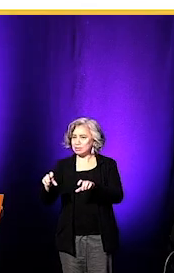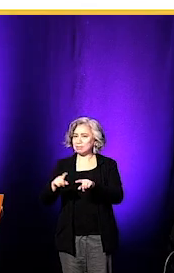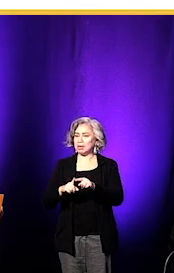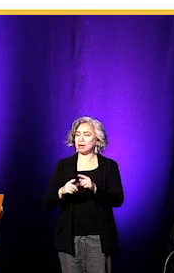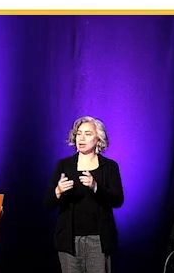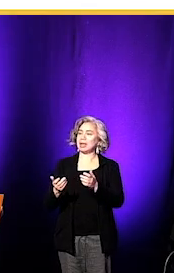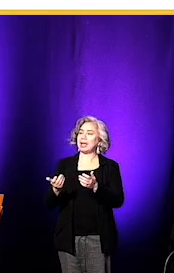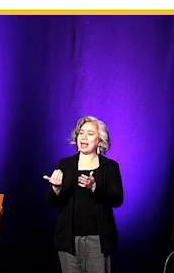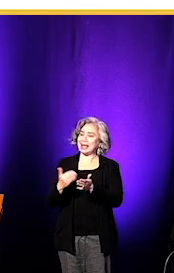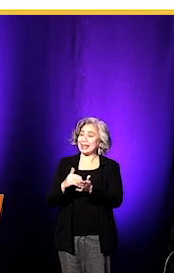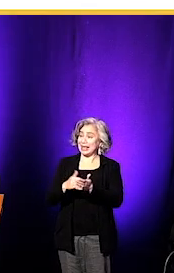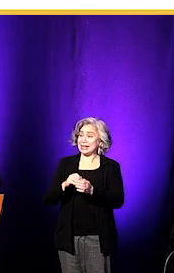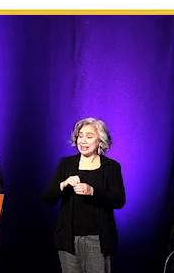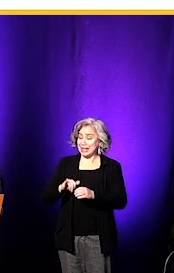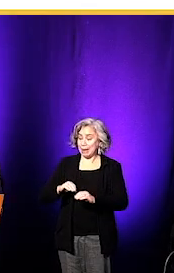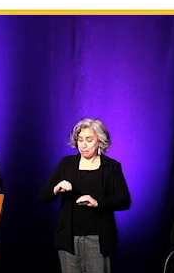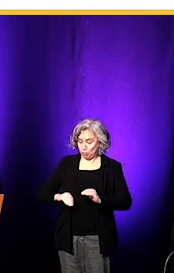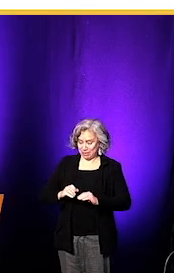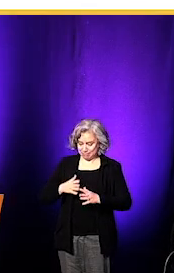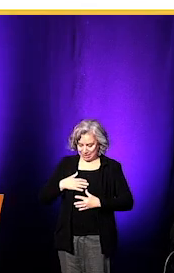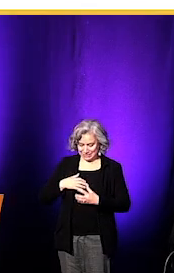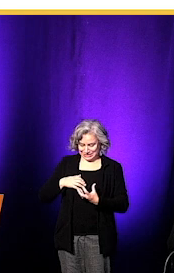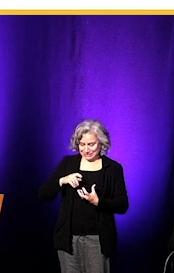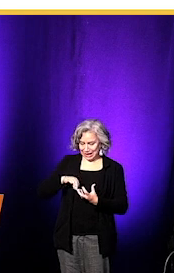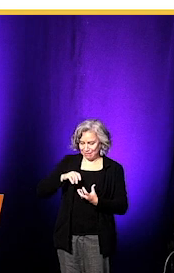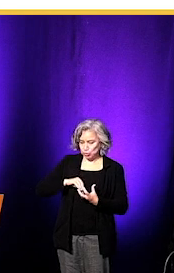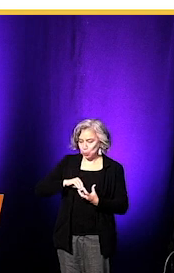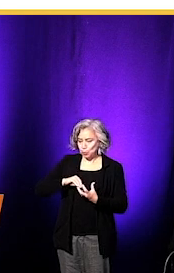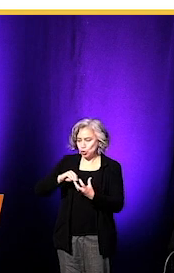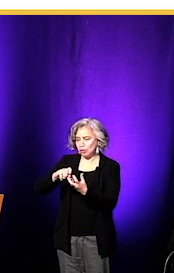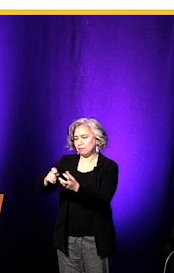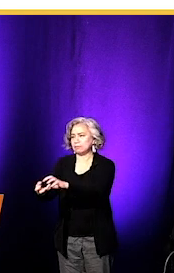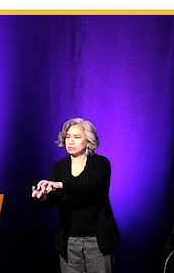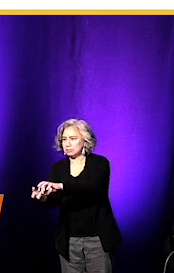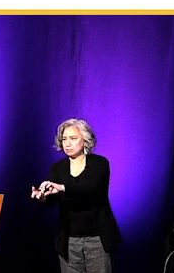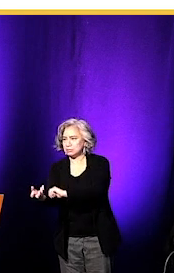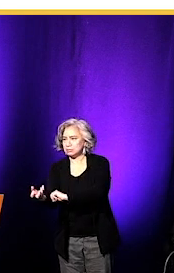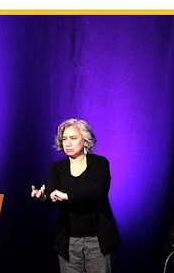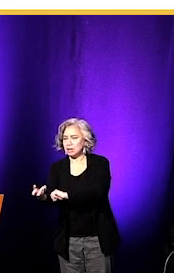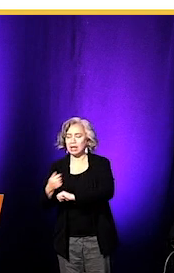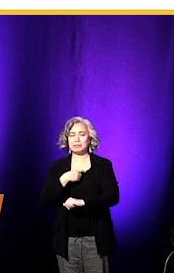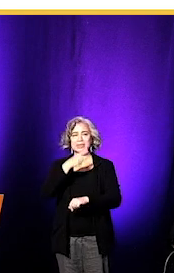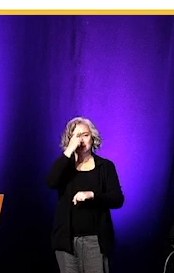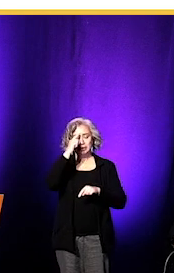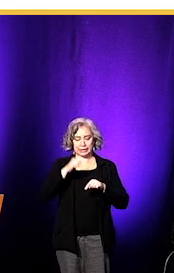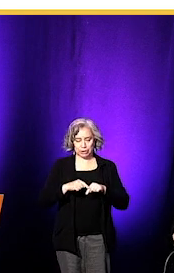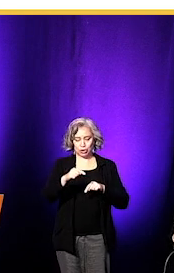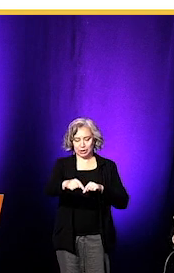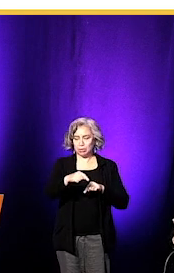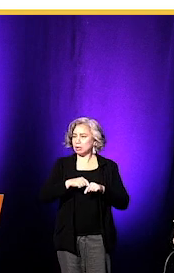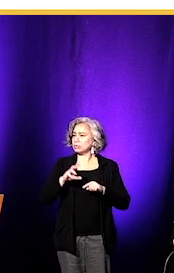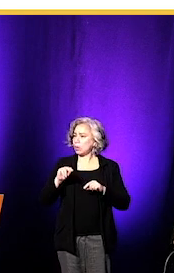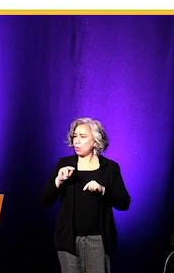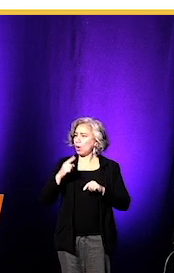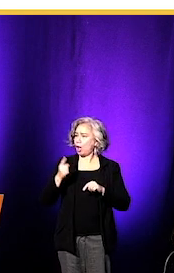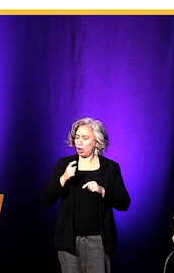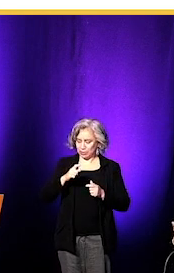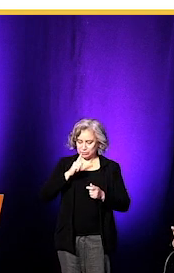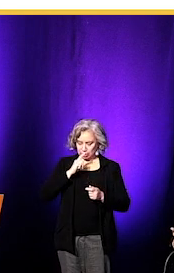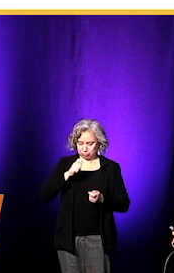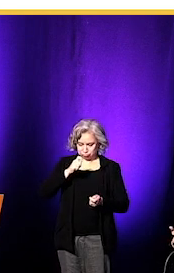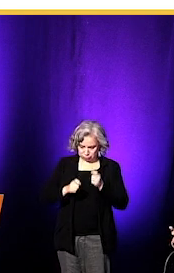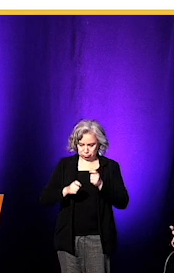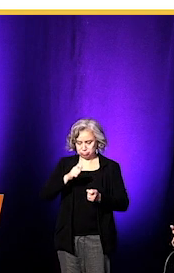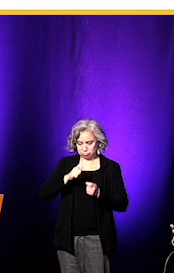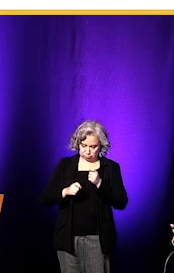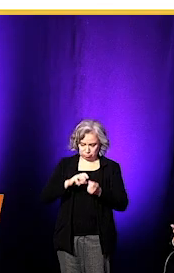in that movement, right? If we're thinking about movement as straightforward, we're missing it. It's always reconfigured. So how does it get reconfigured and why does that